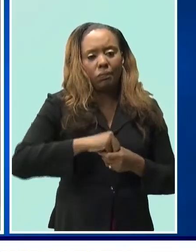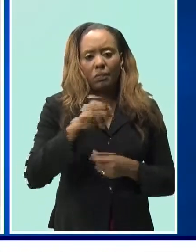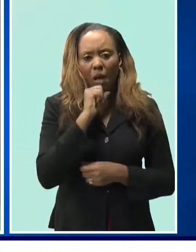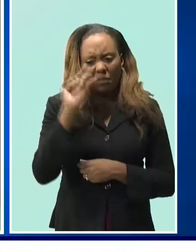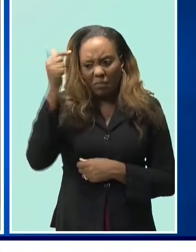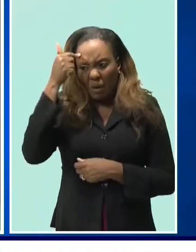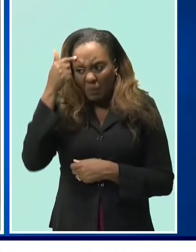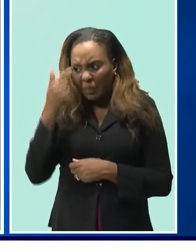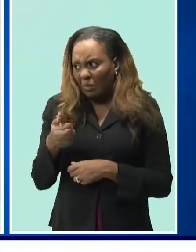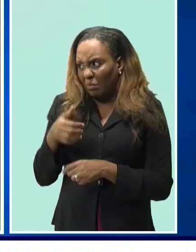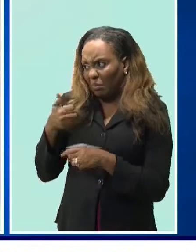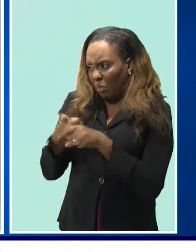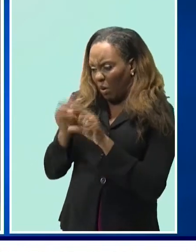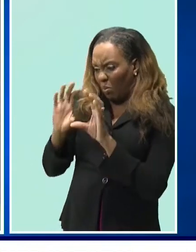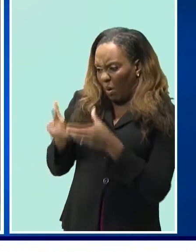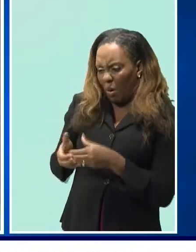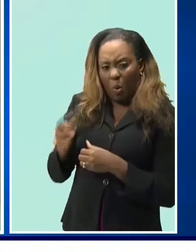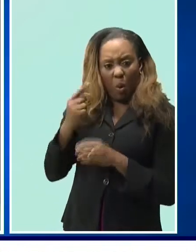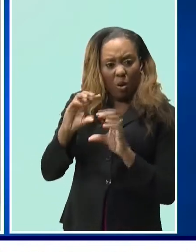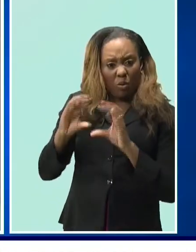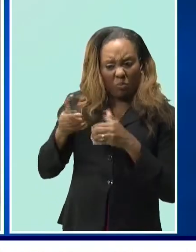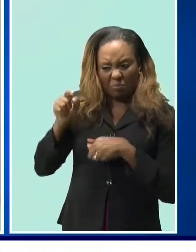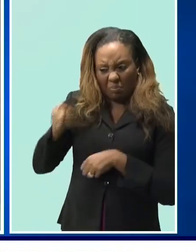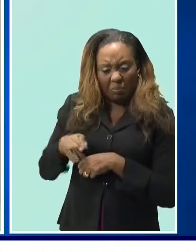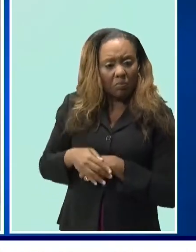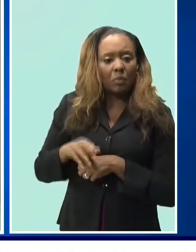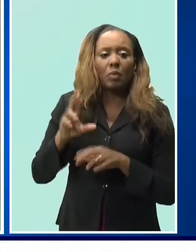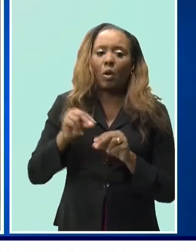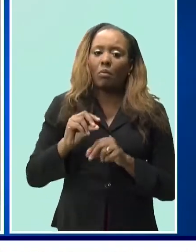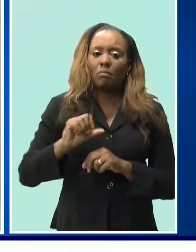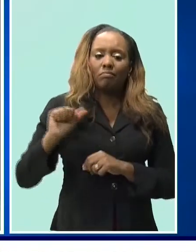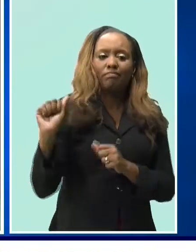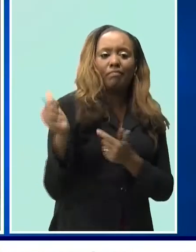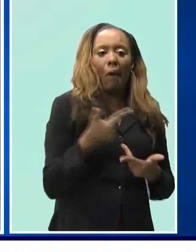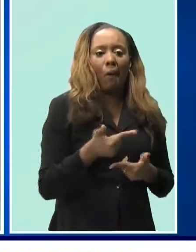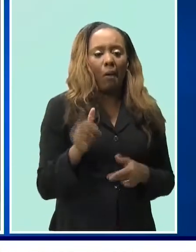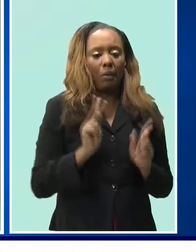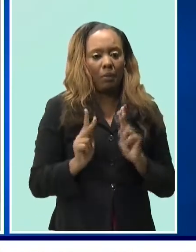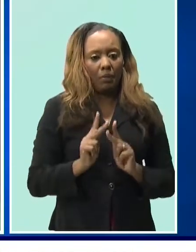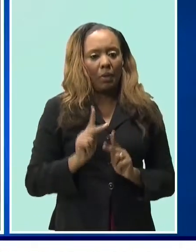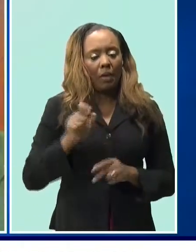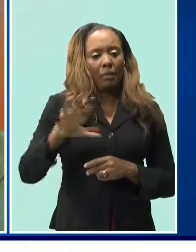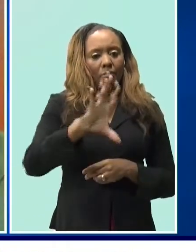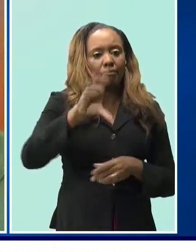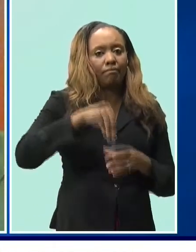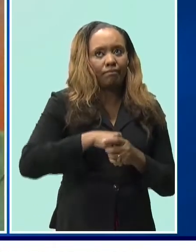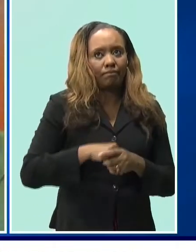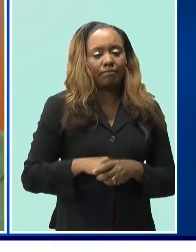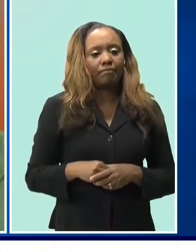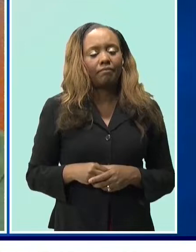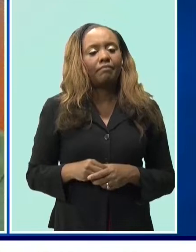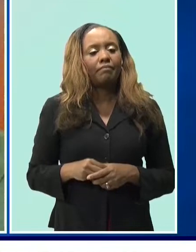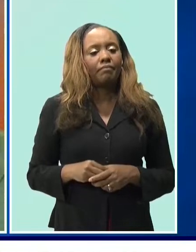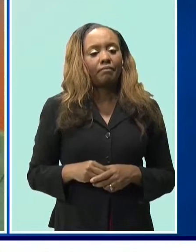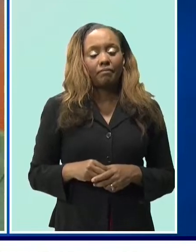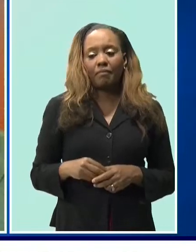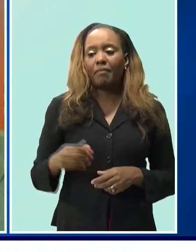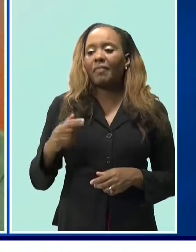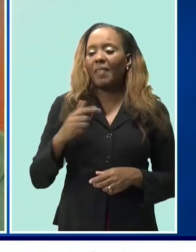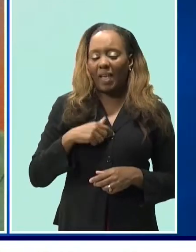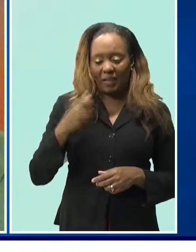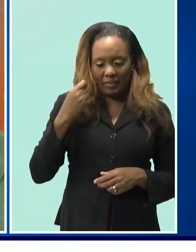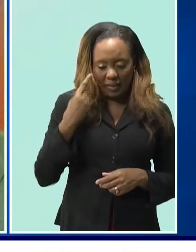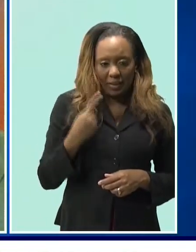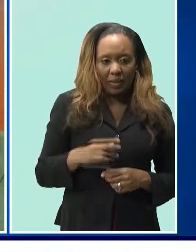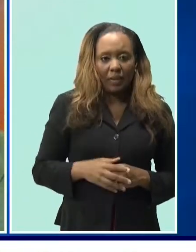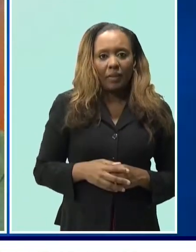one section of society, a whole of society approach, a whole of Barbados approach. Right, I take that, but let me just say,